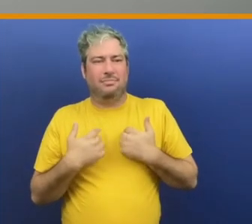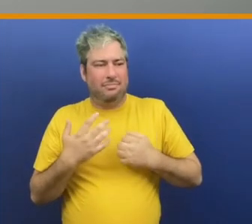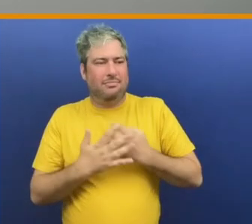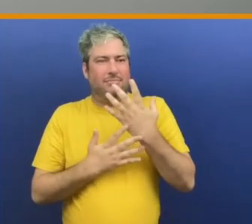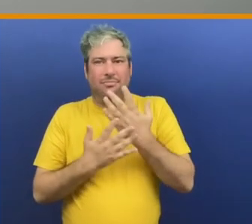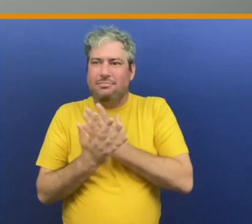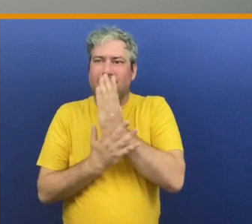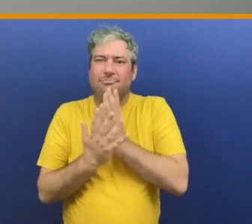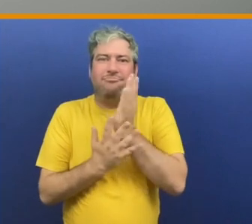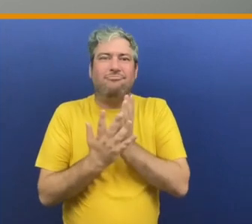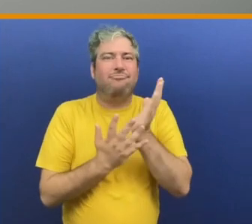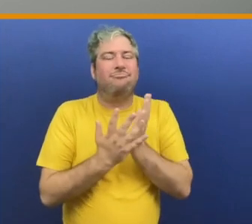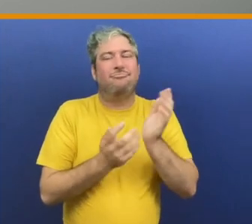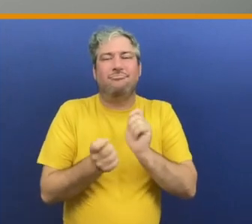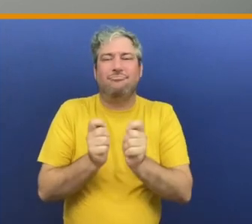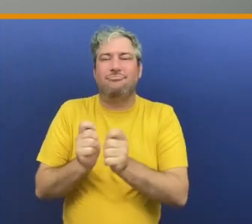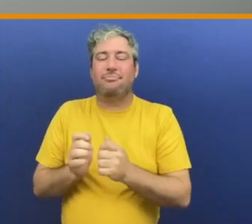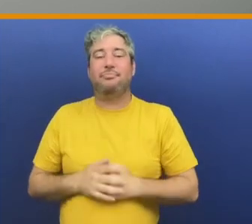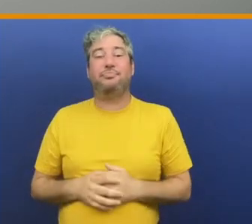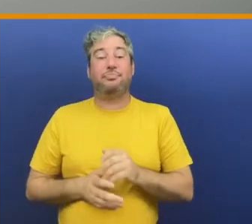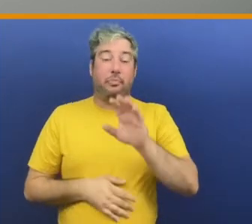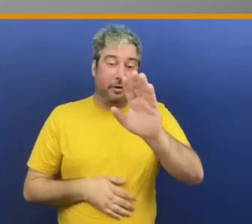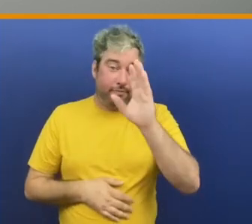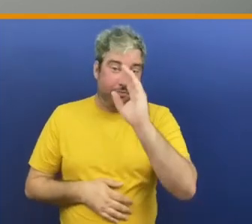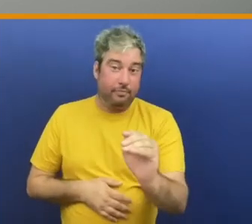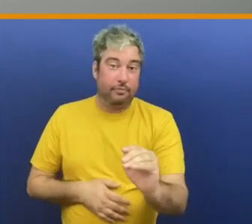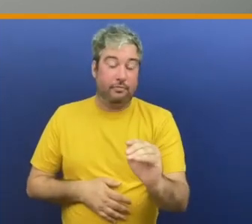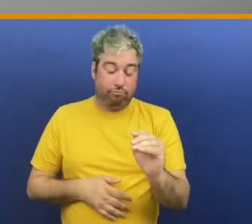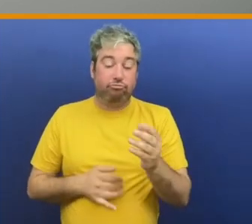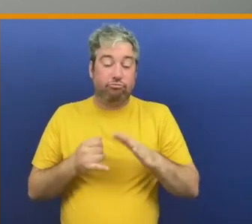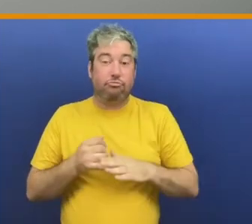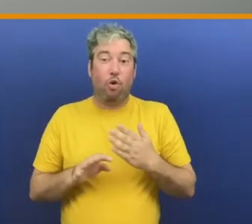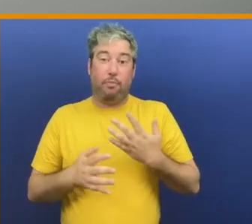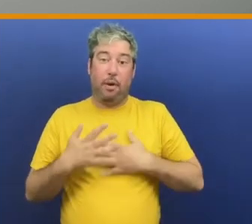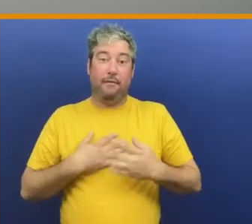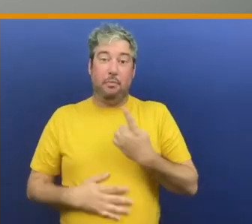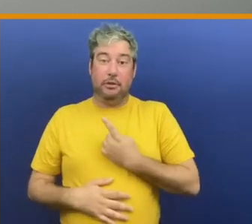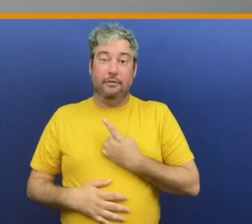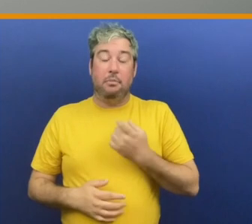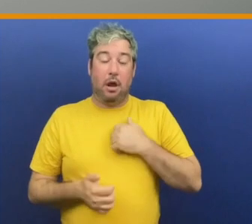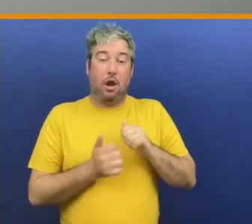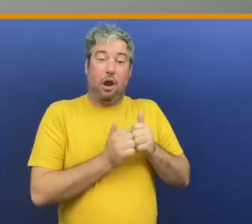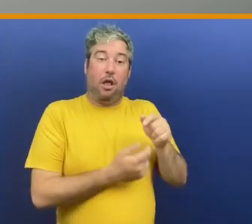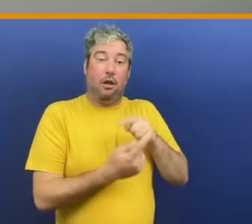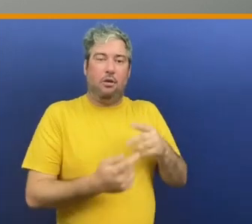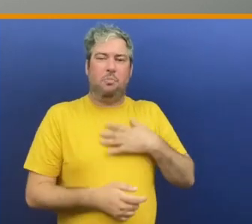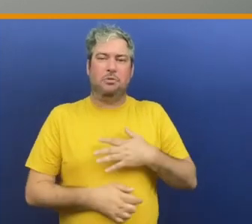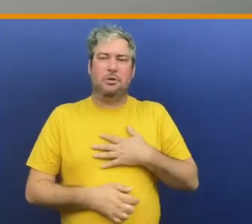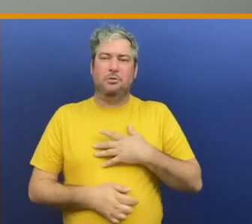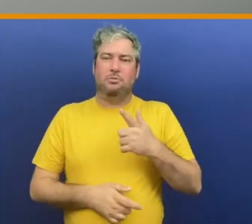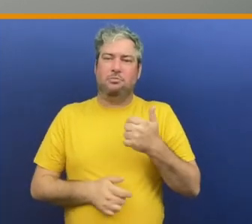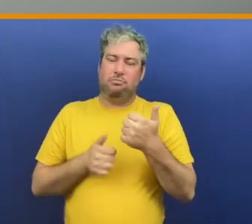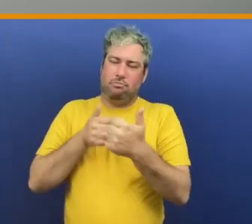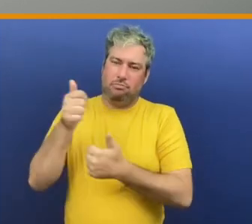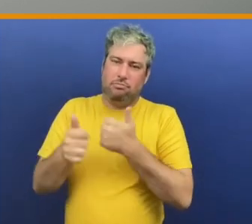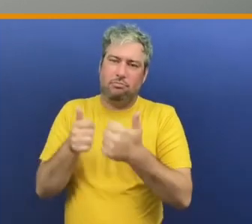of myself and my colleagues, I would like to congratulate Bess Mayhew, who did so much work on the PBRG, on the